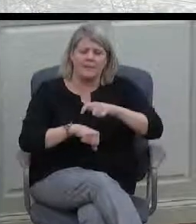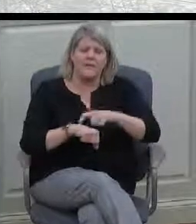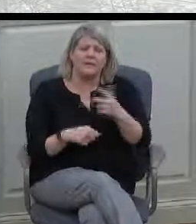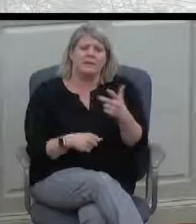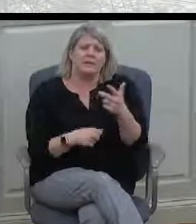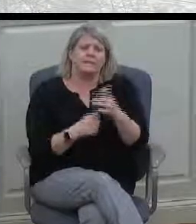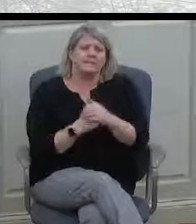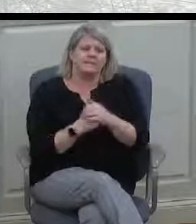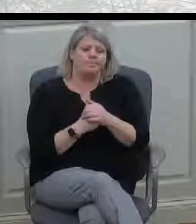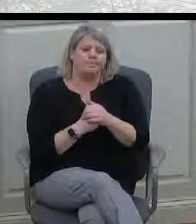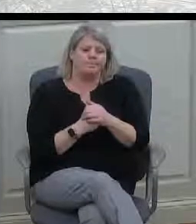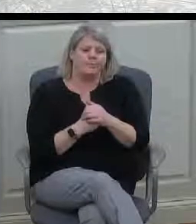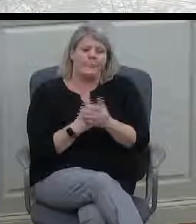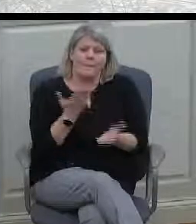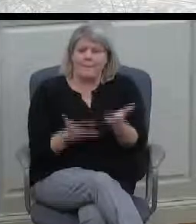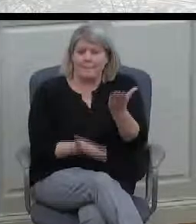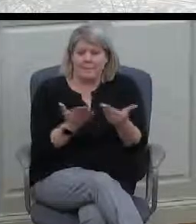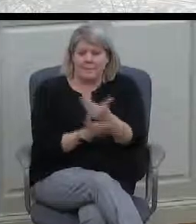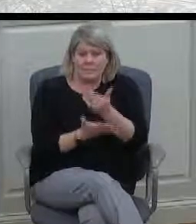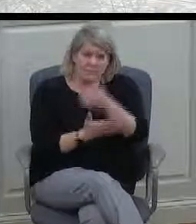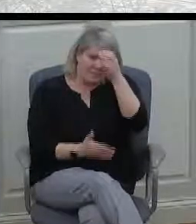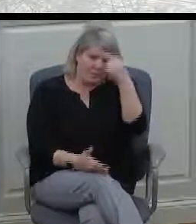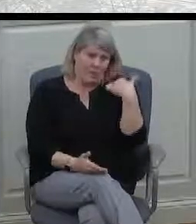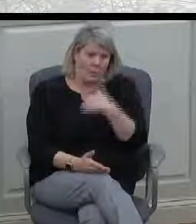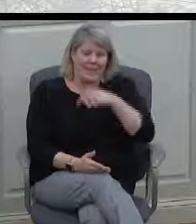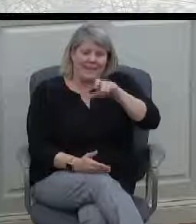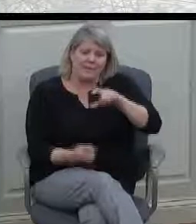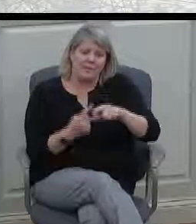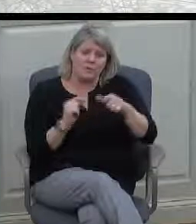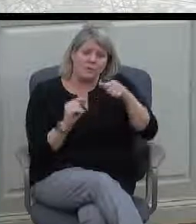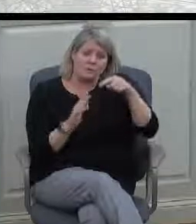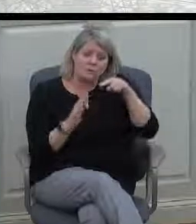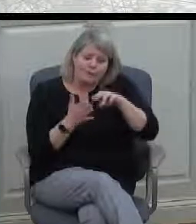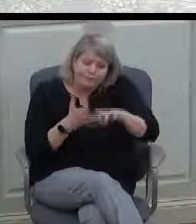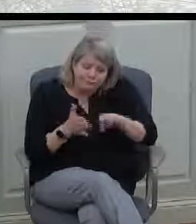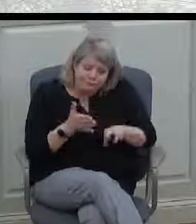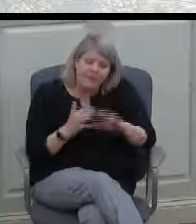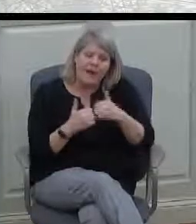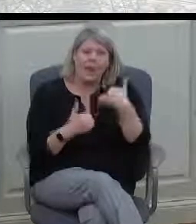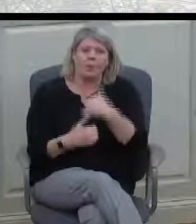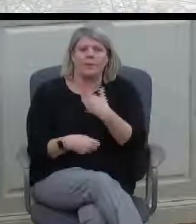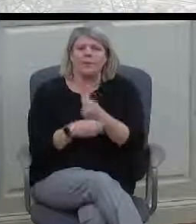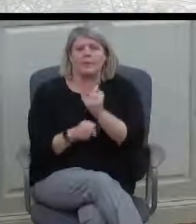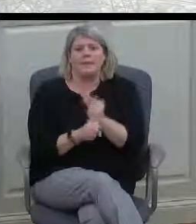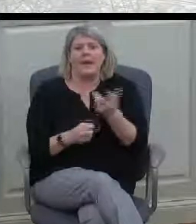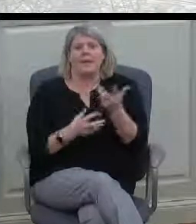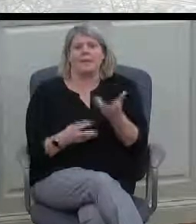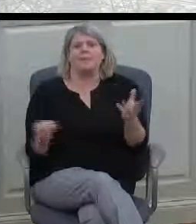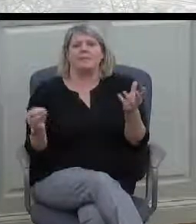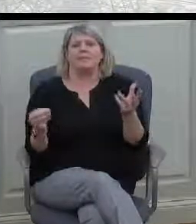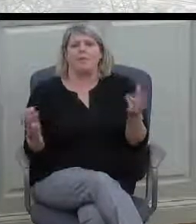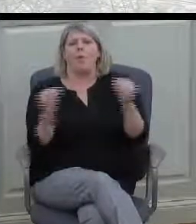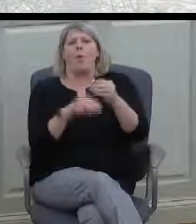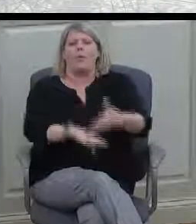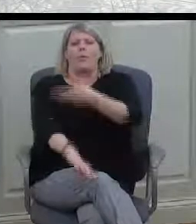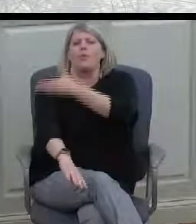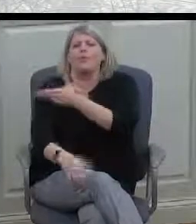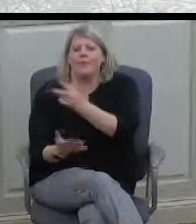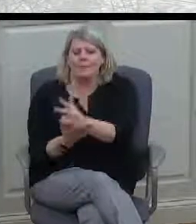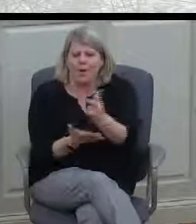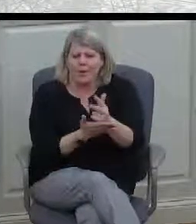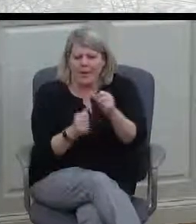probably some newer concepts out there that we need to dig into of what we can make this a useful parking area for our businesses and